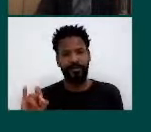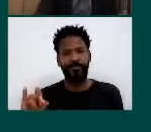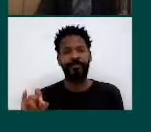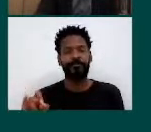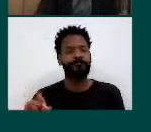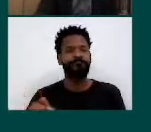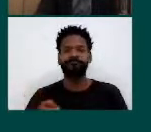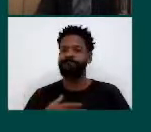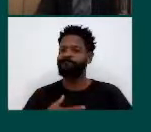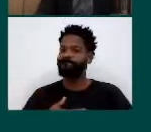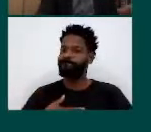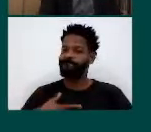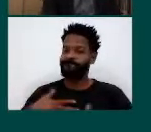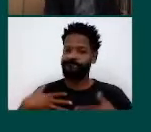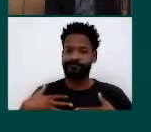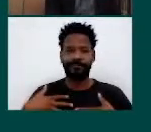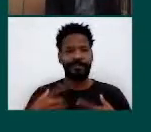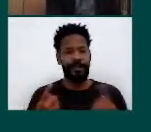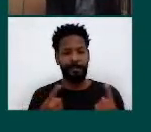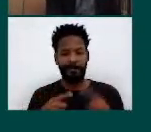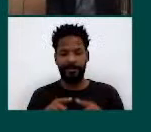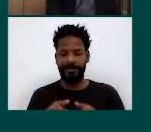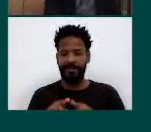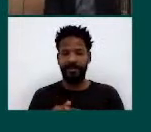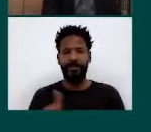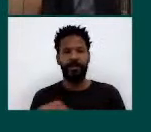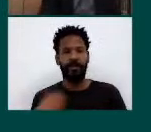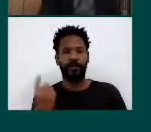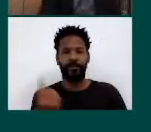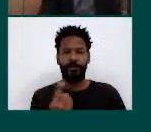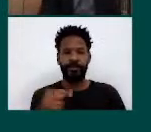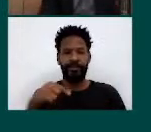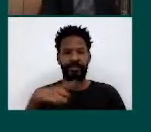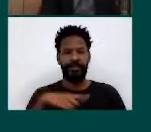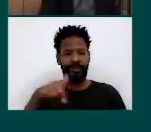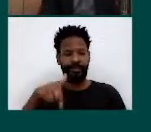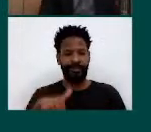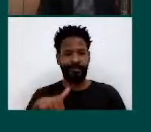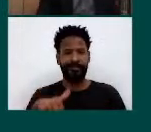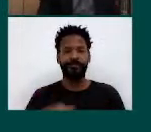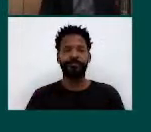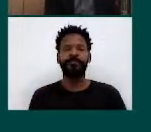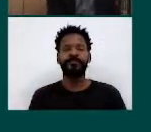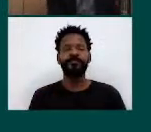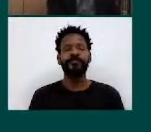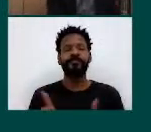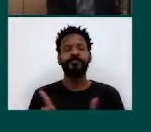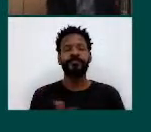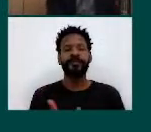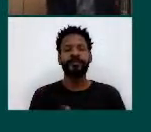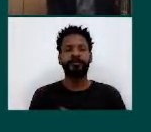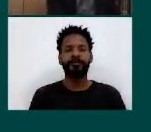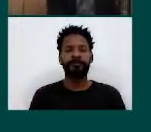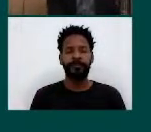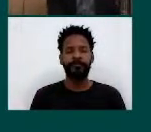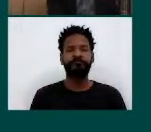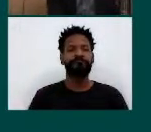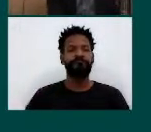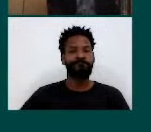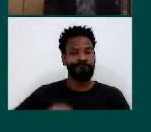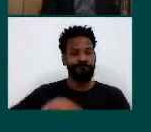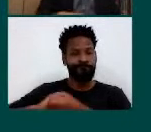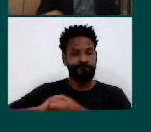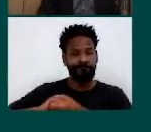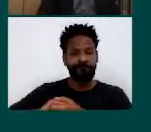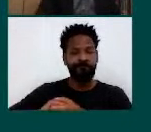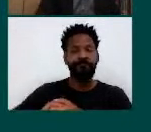that I'm proud and satisfied with this partnership that we're establishing. And I'd like